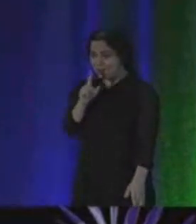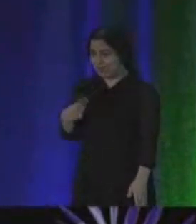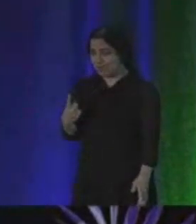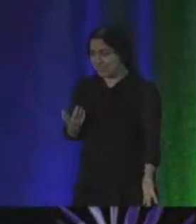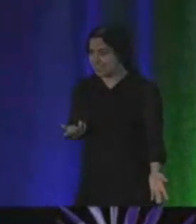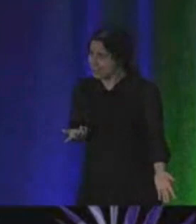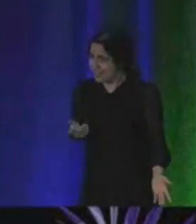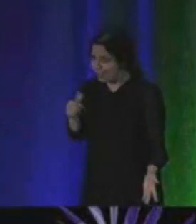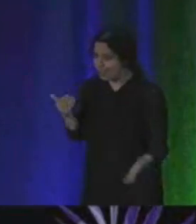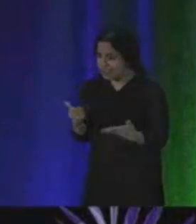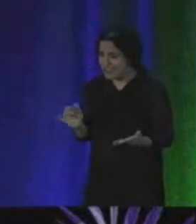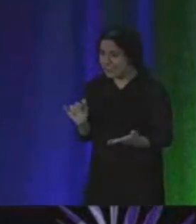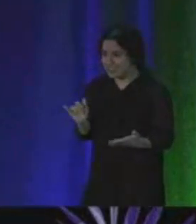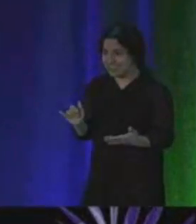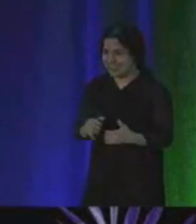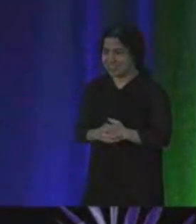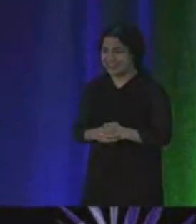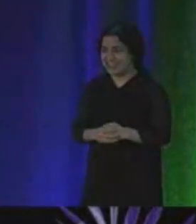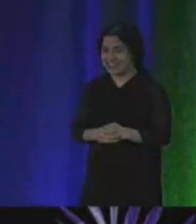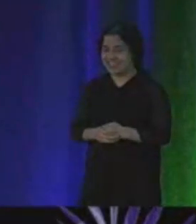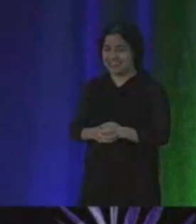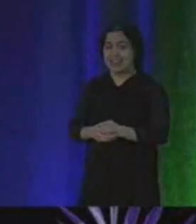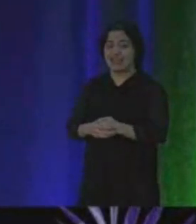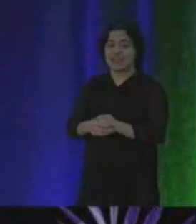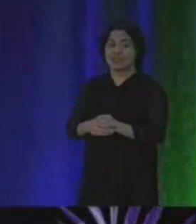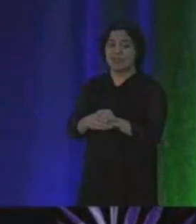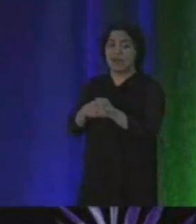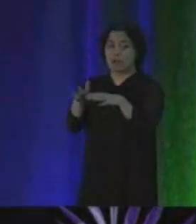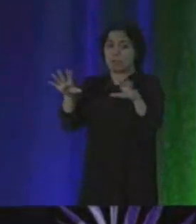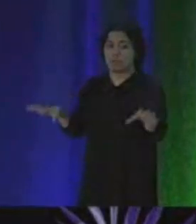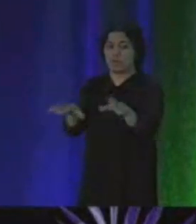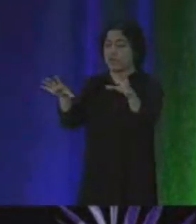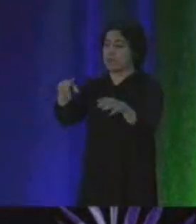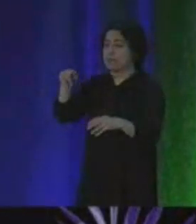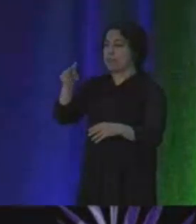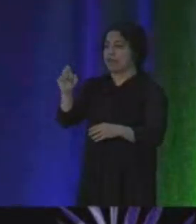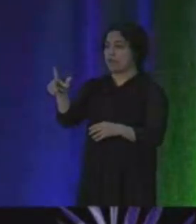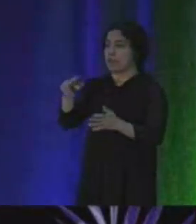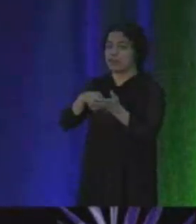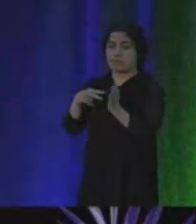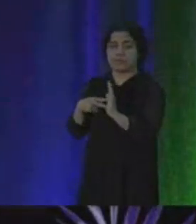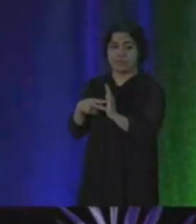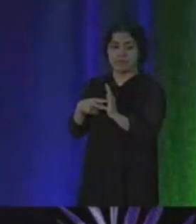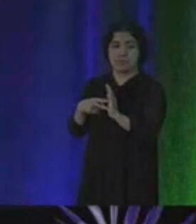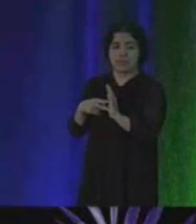right. So performance panel, it's basically the shit. No,